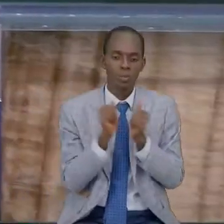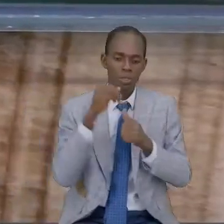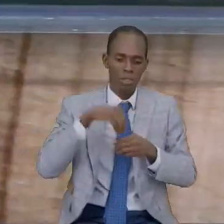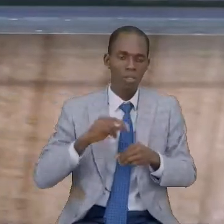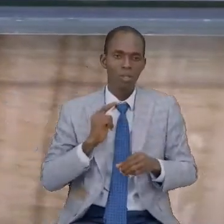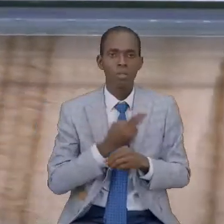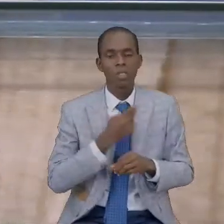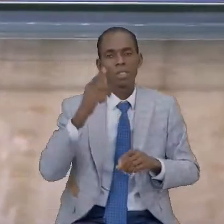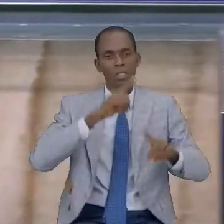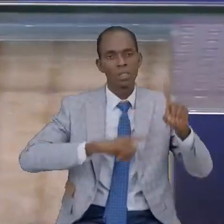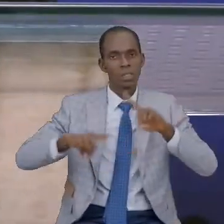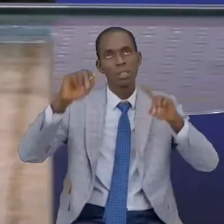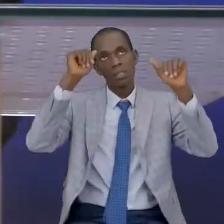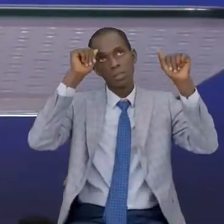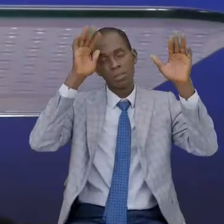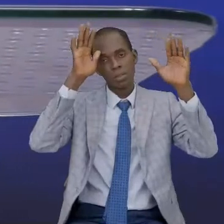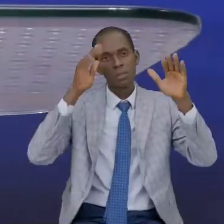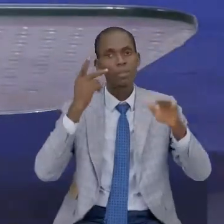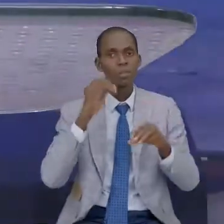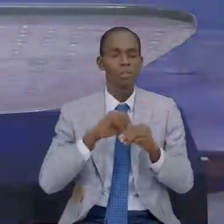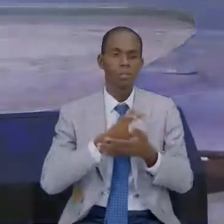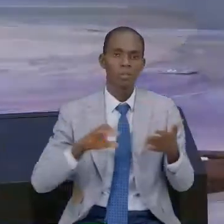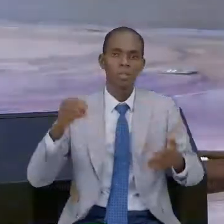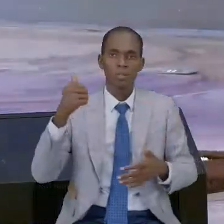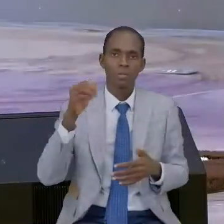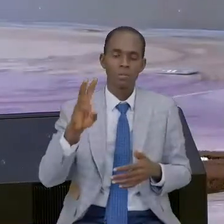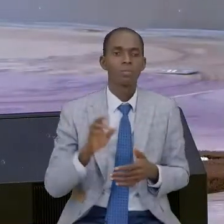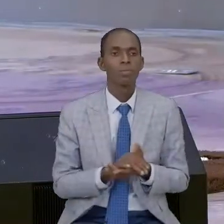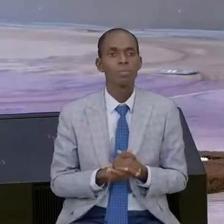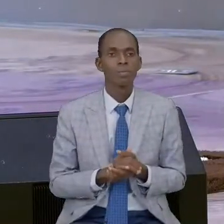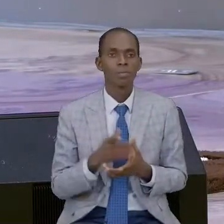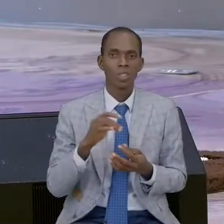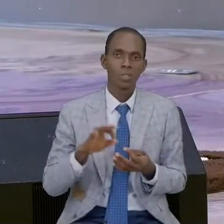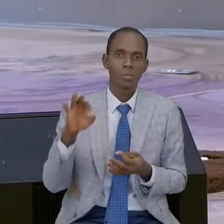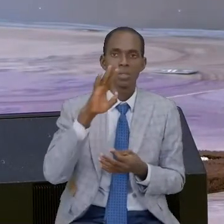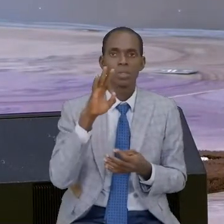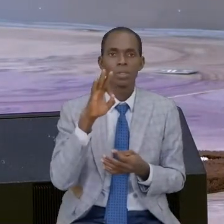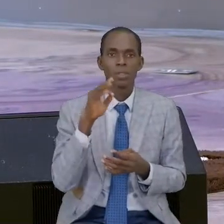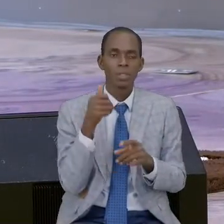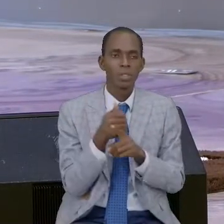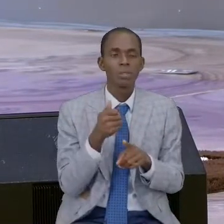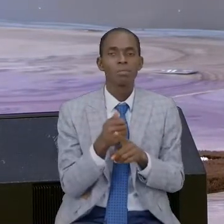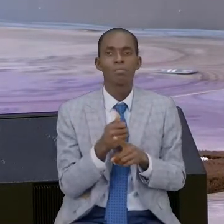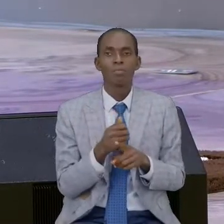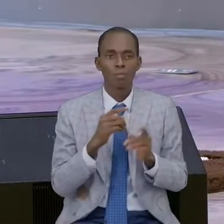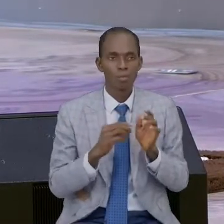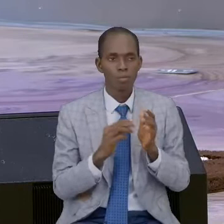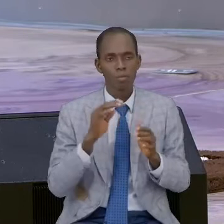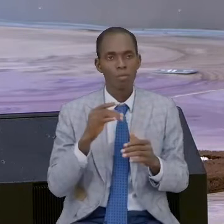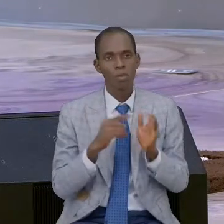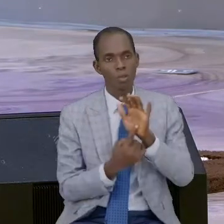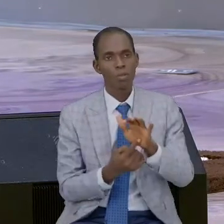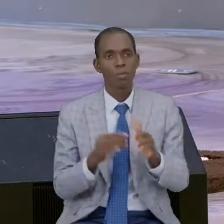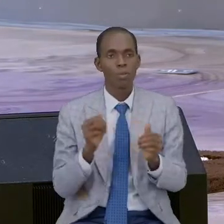crying, Abba, Father. Look at verse 16. In verse 16, the Spirit beareth witness